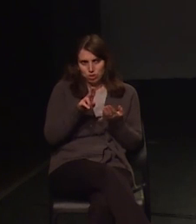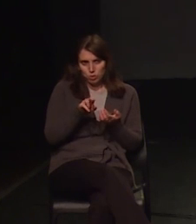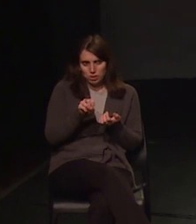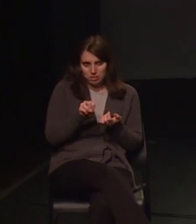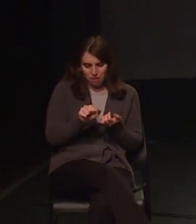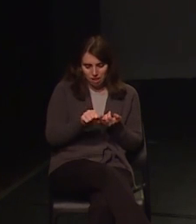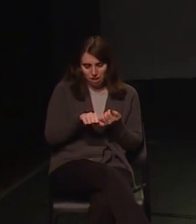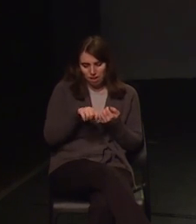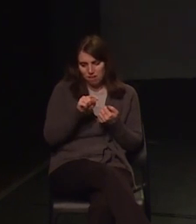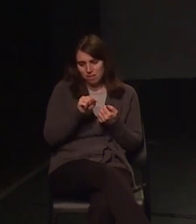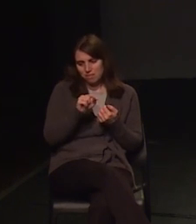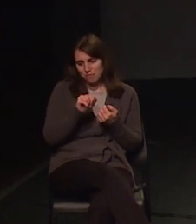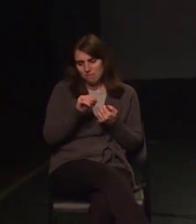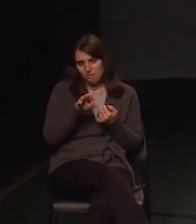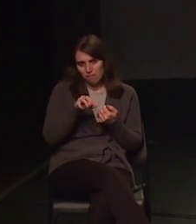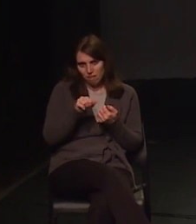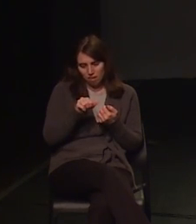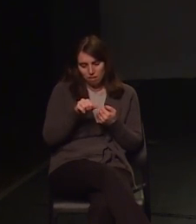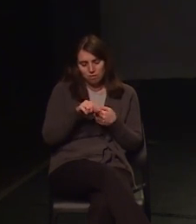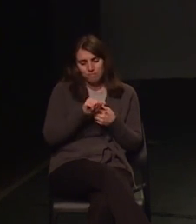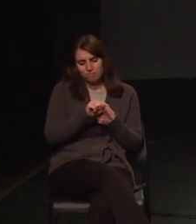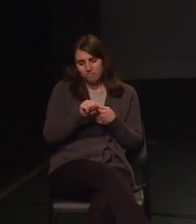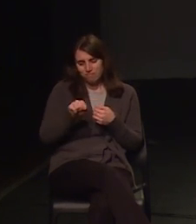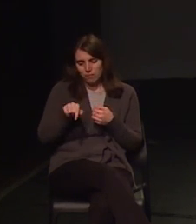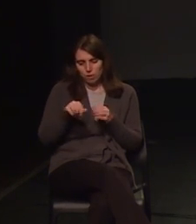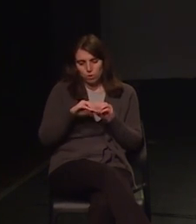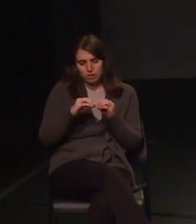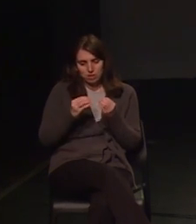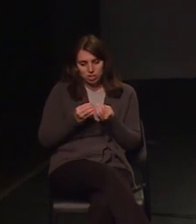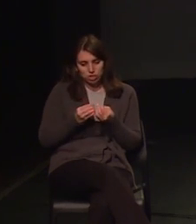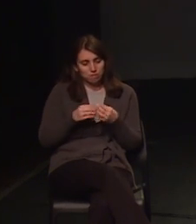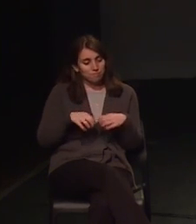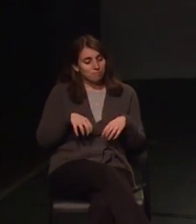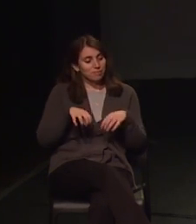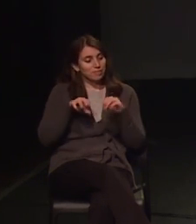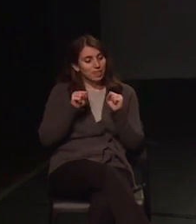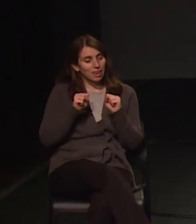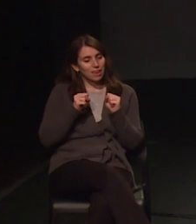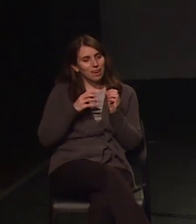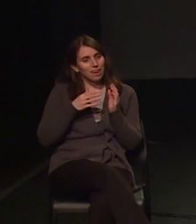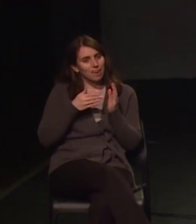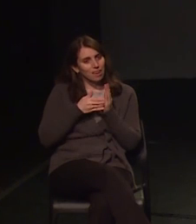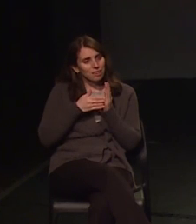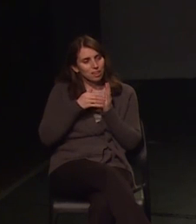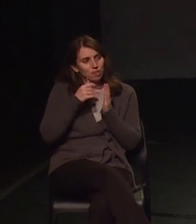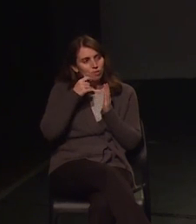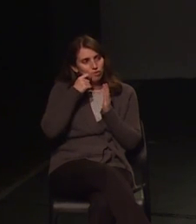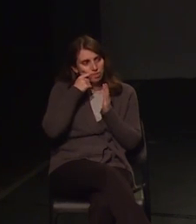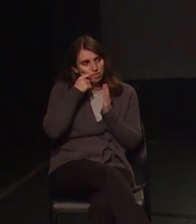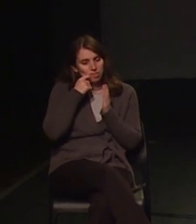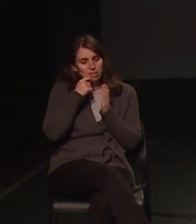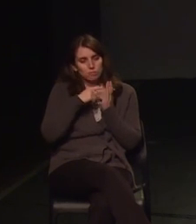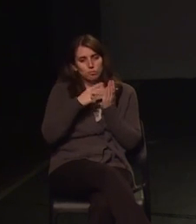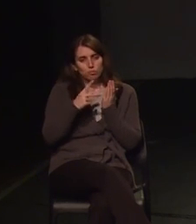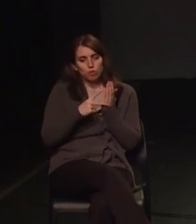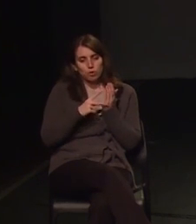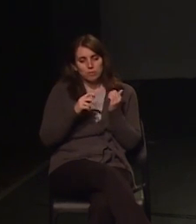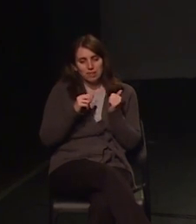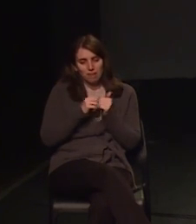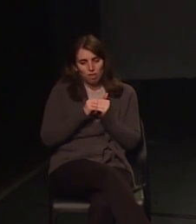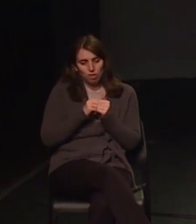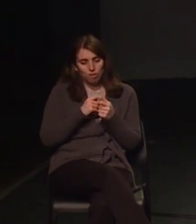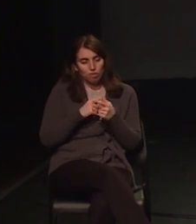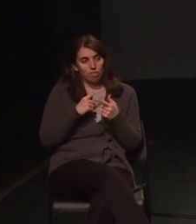to take anti-racism training together. And then to apply that to looking at each of their panel